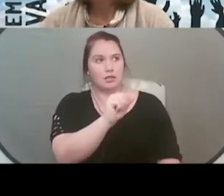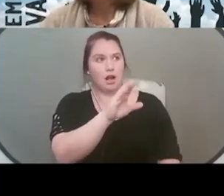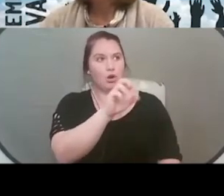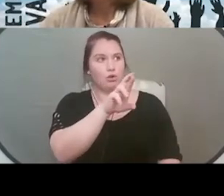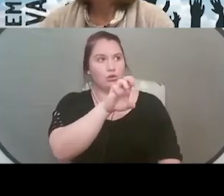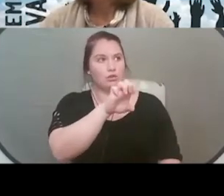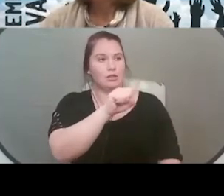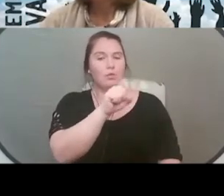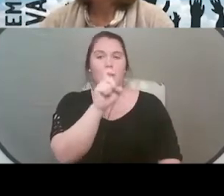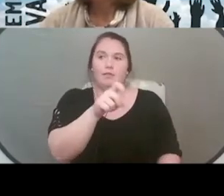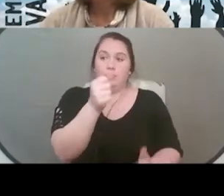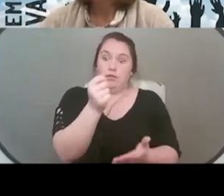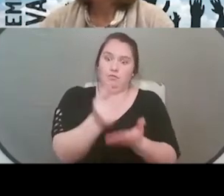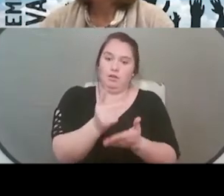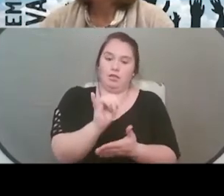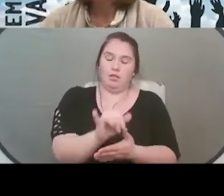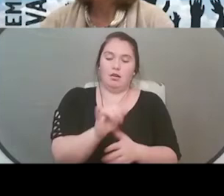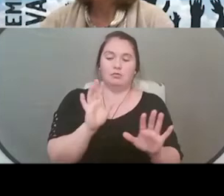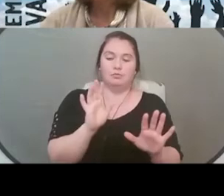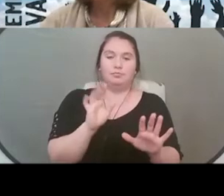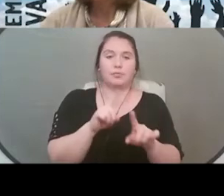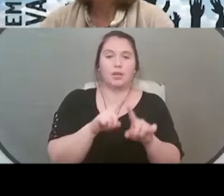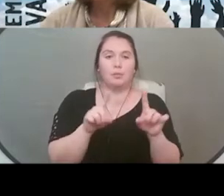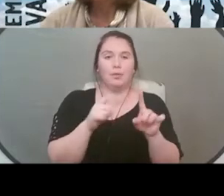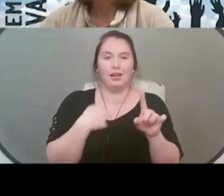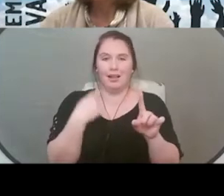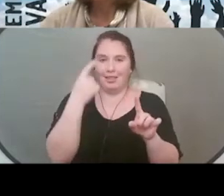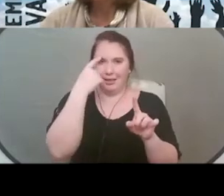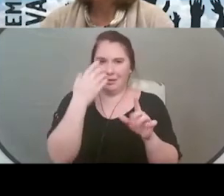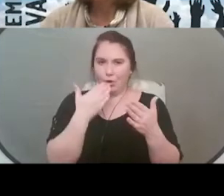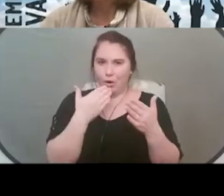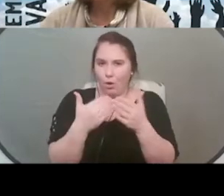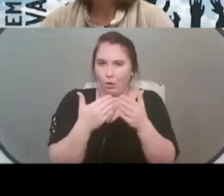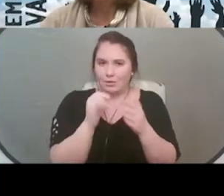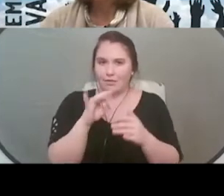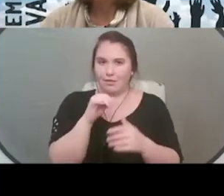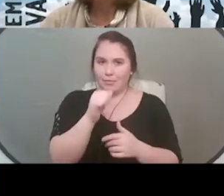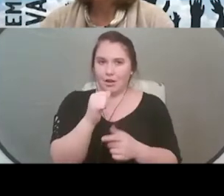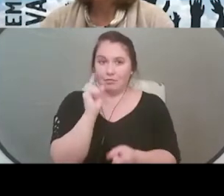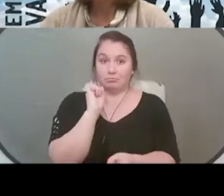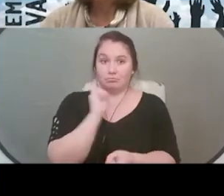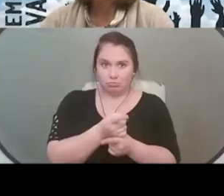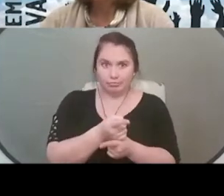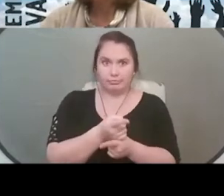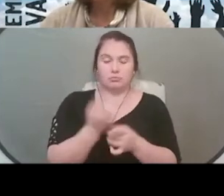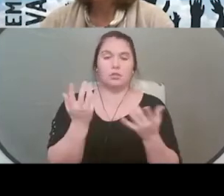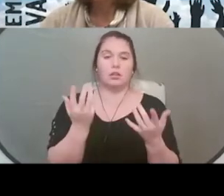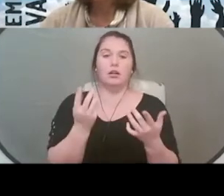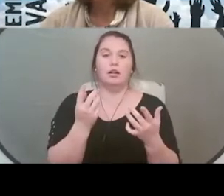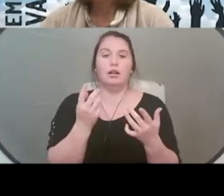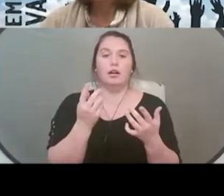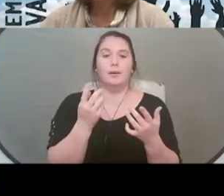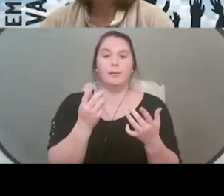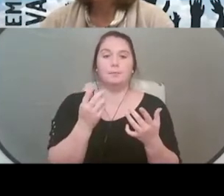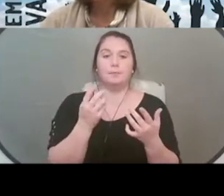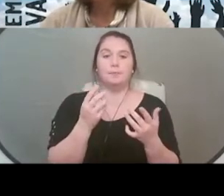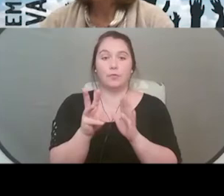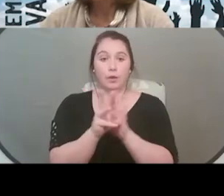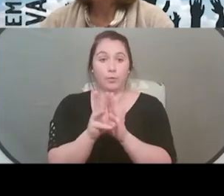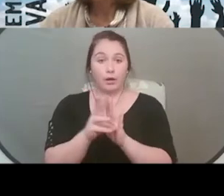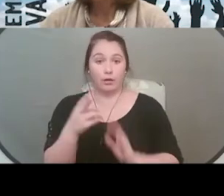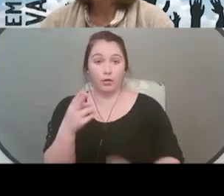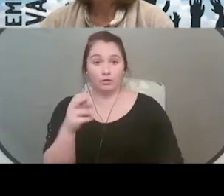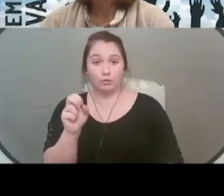verify that, but I'm pretty sure I'm close if I'm not accurate. And And the high school, Waco High